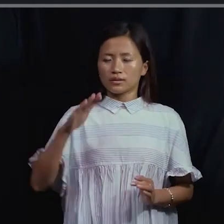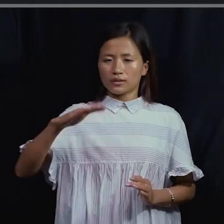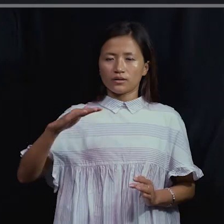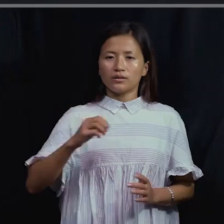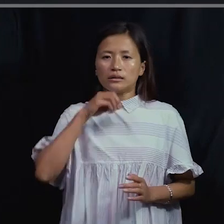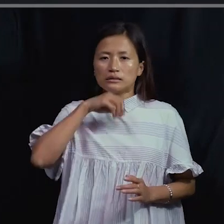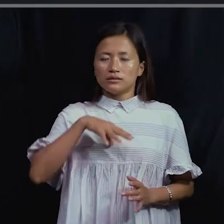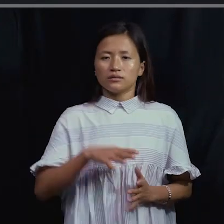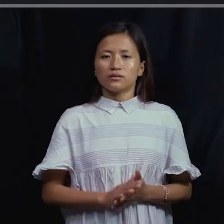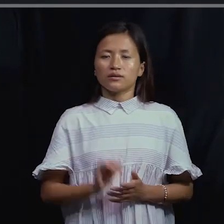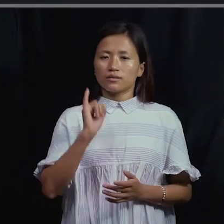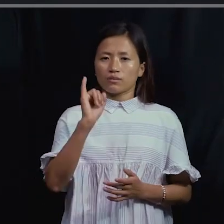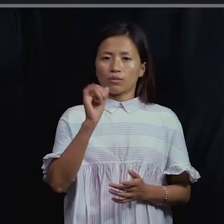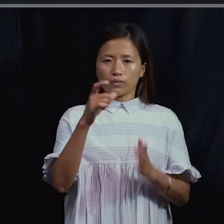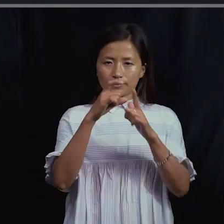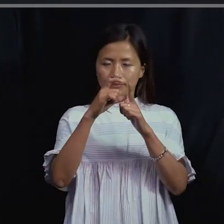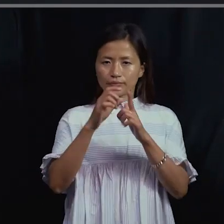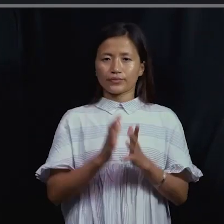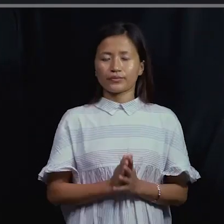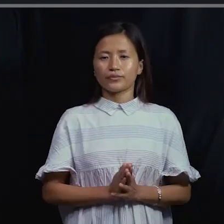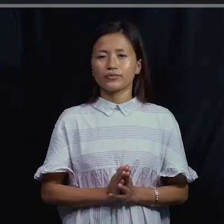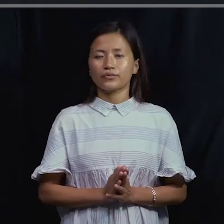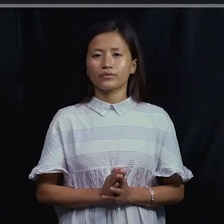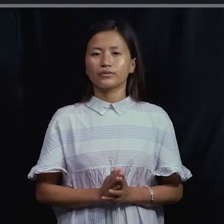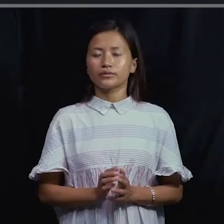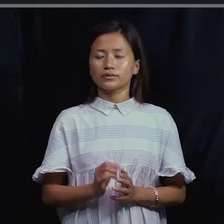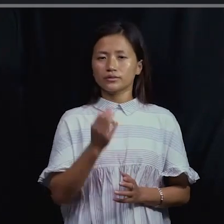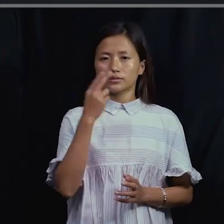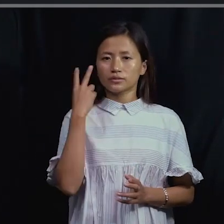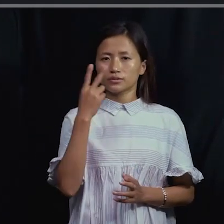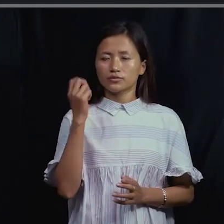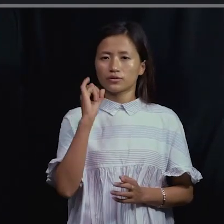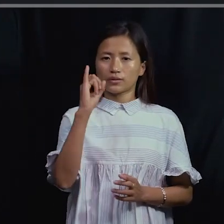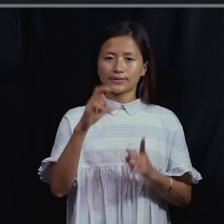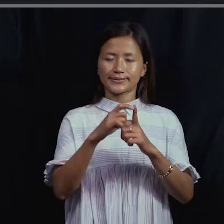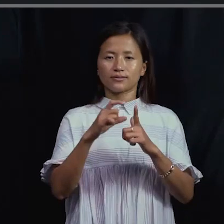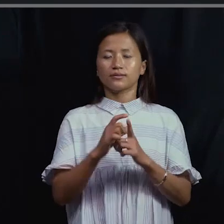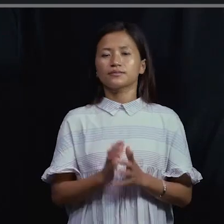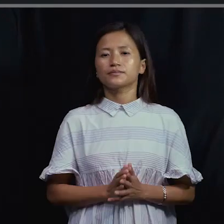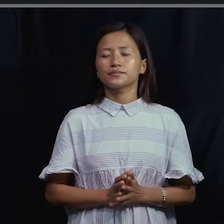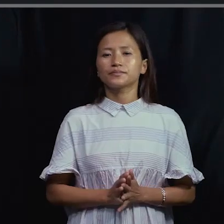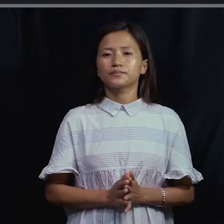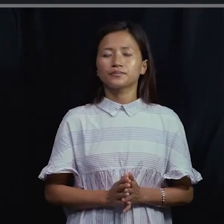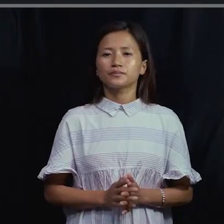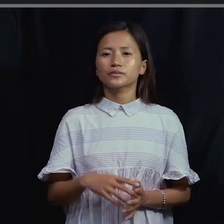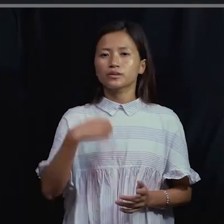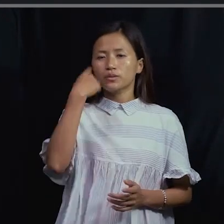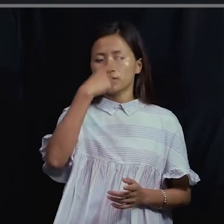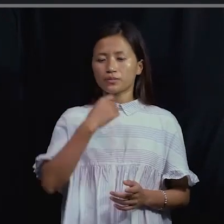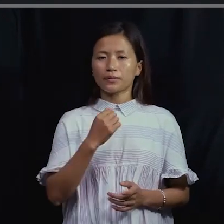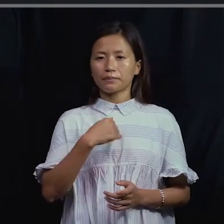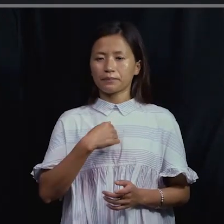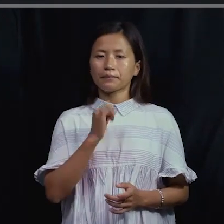is identity. Search for self-identity. So what do you mean by self-identity? Who am